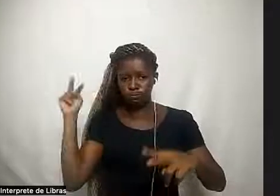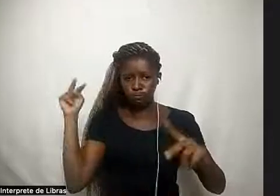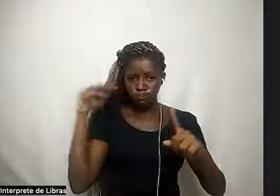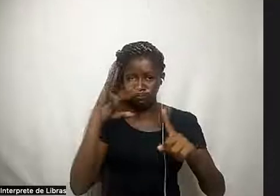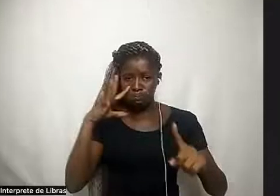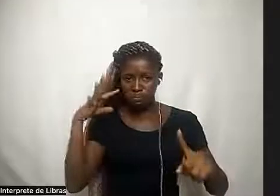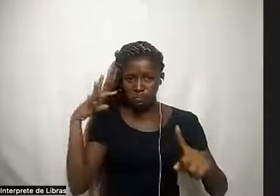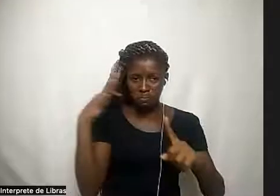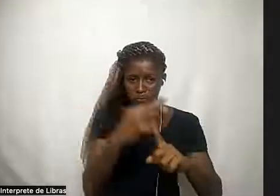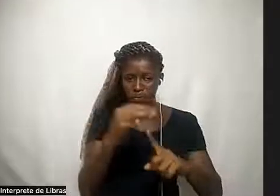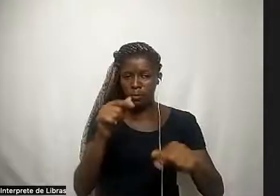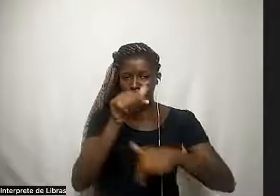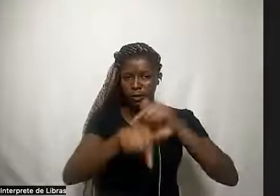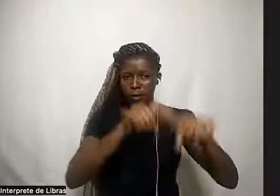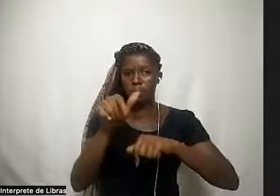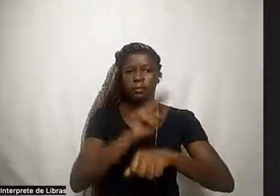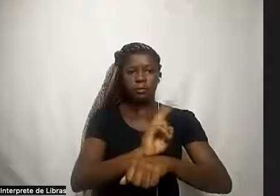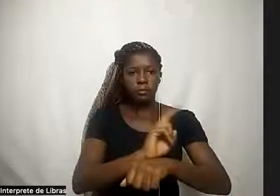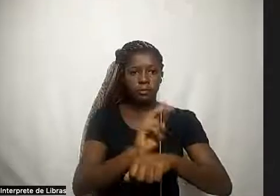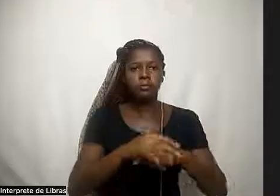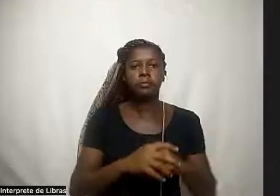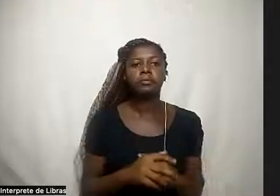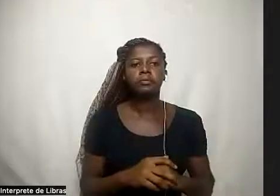work on the conservation of this